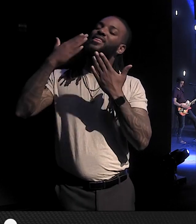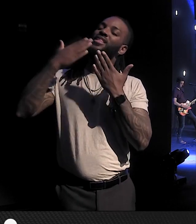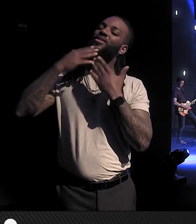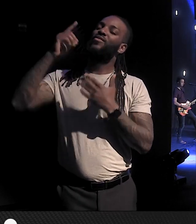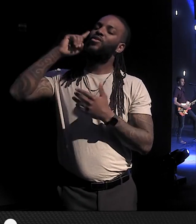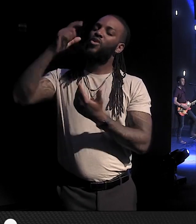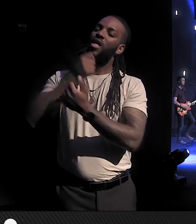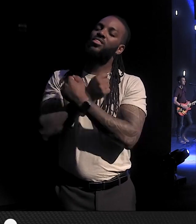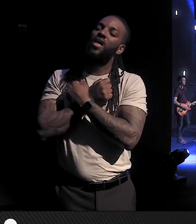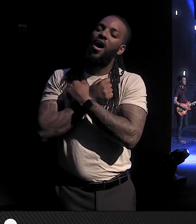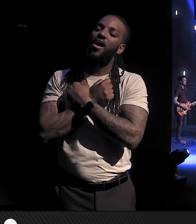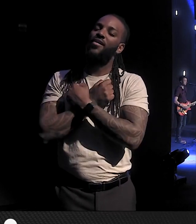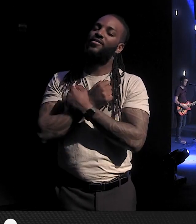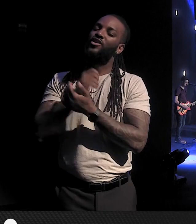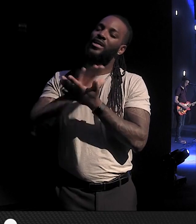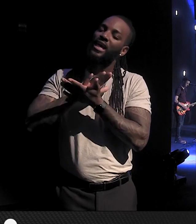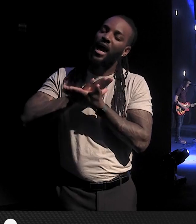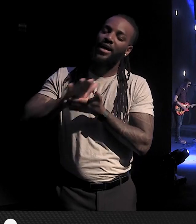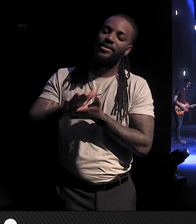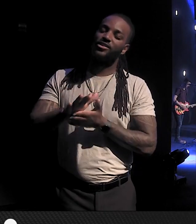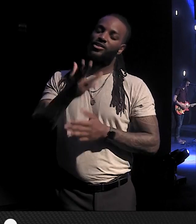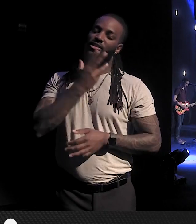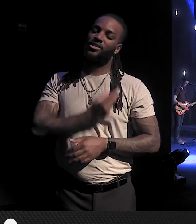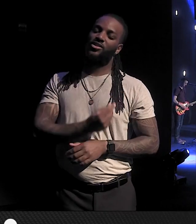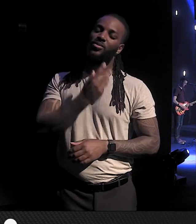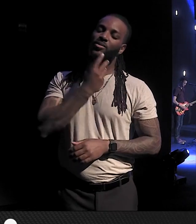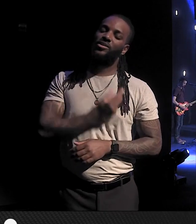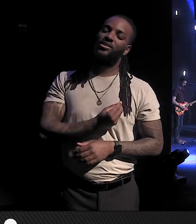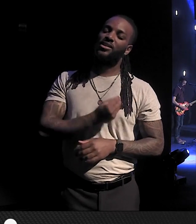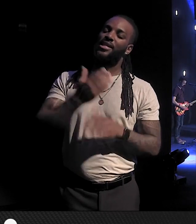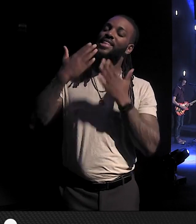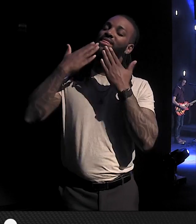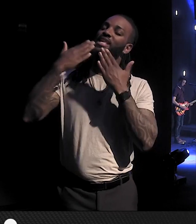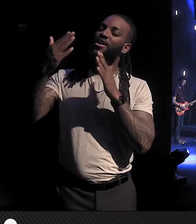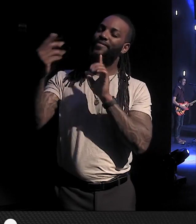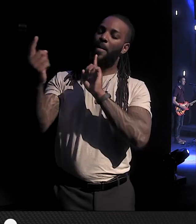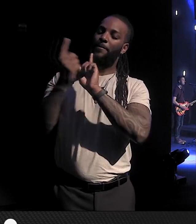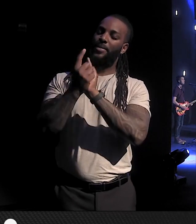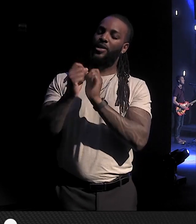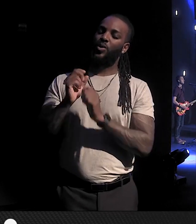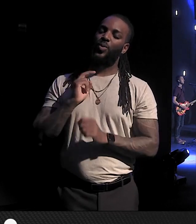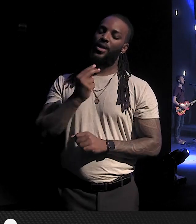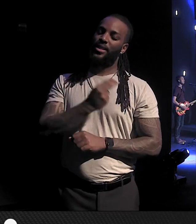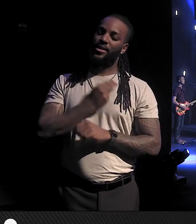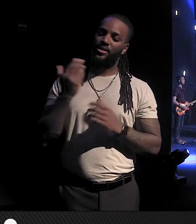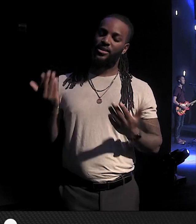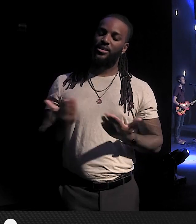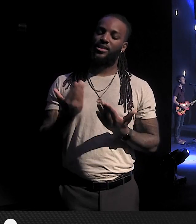loving kindness and your tender mercies, Jesus. Thank you for meeting with us here today.